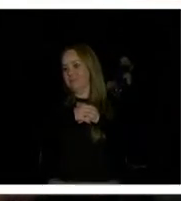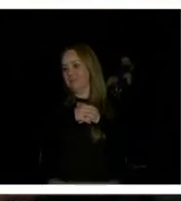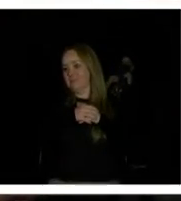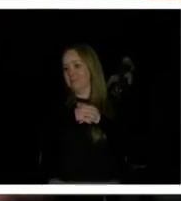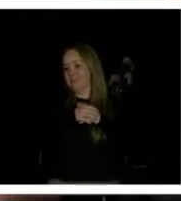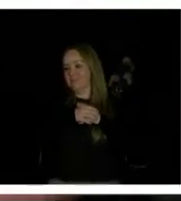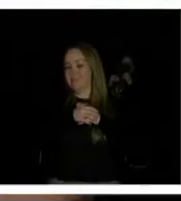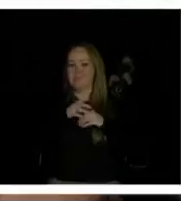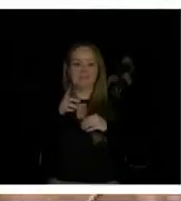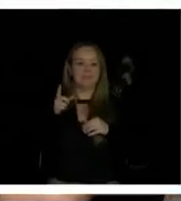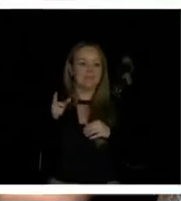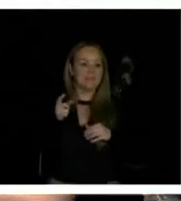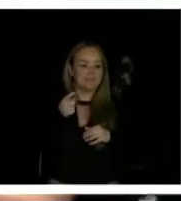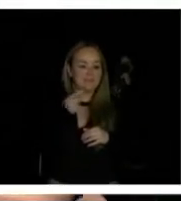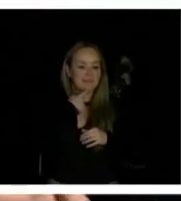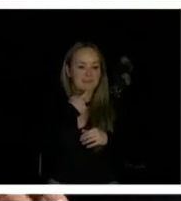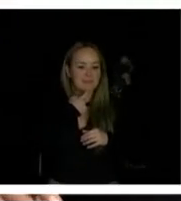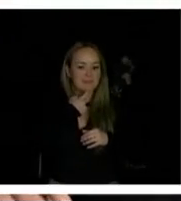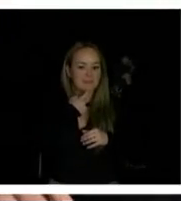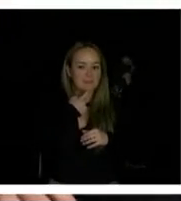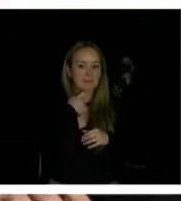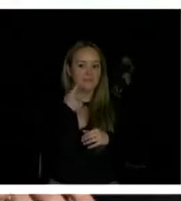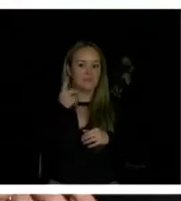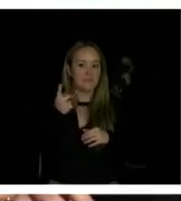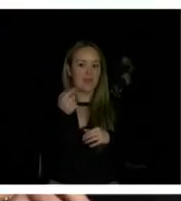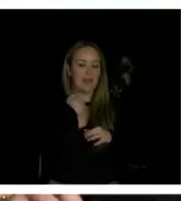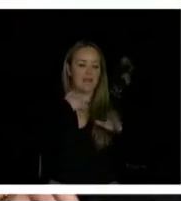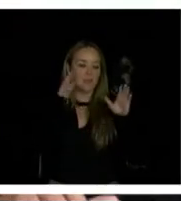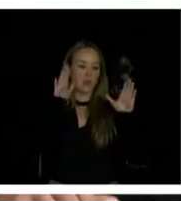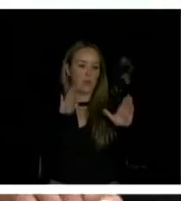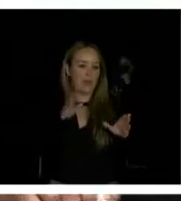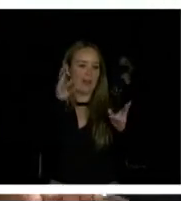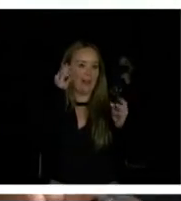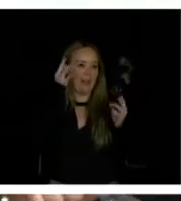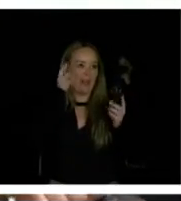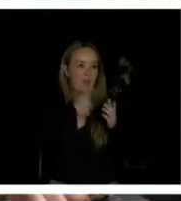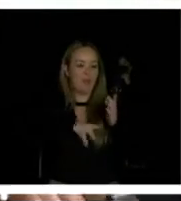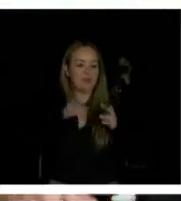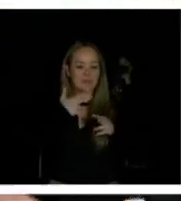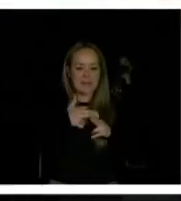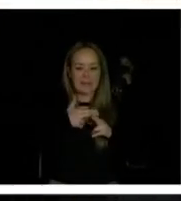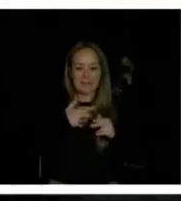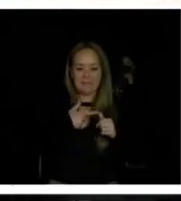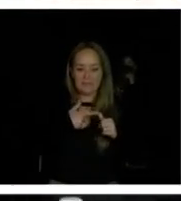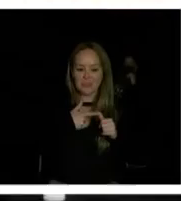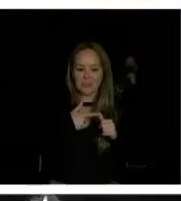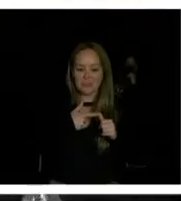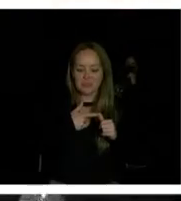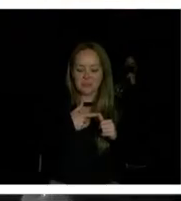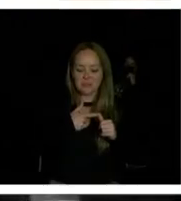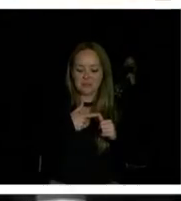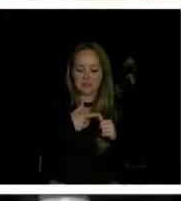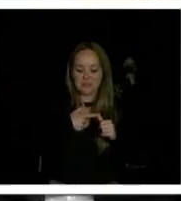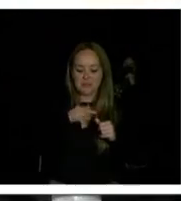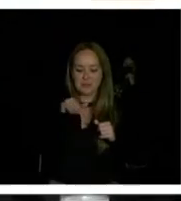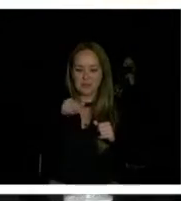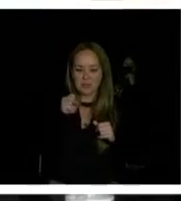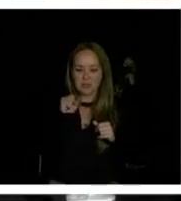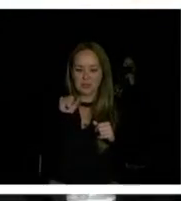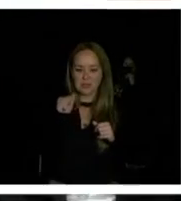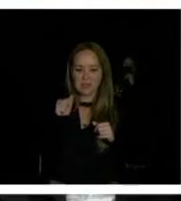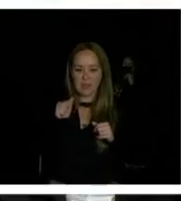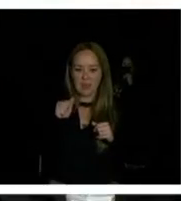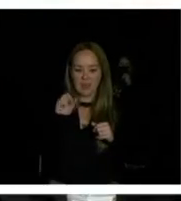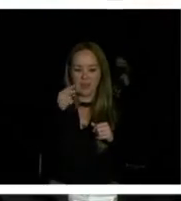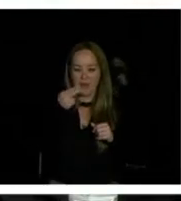Oh, yeah, that. Oh, yeah, that. See? He has a great thought to share, I know. Share your name first, Josiah. Mm-hmm. My name is Josiah